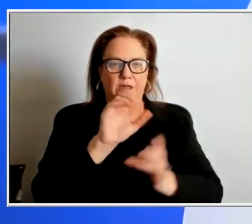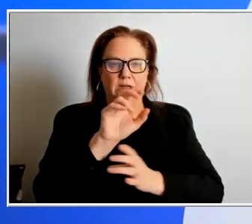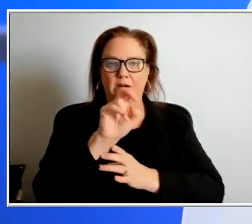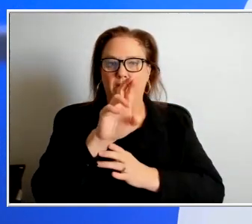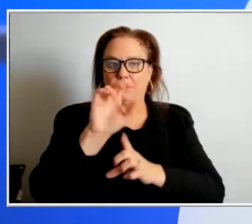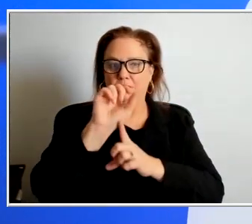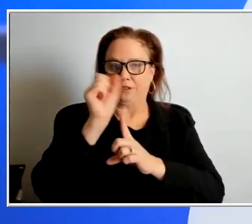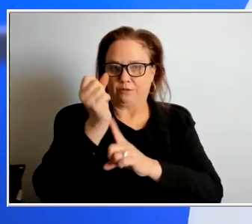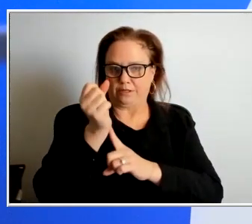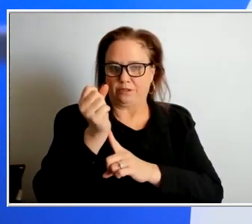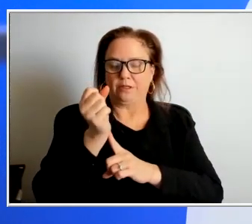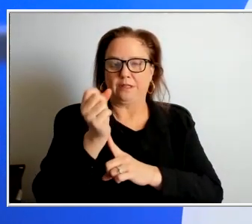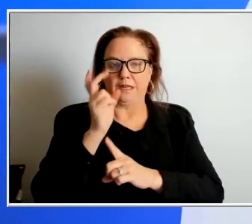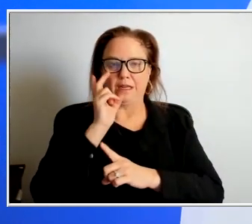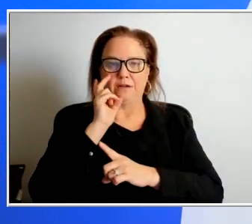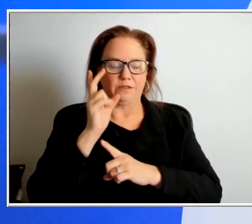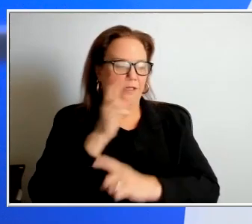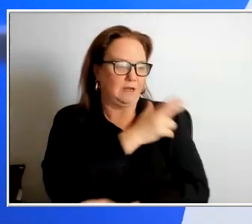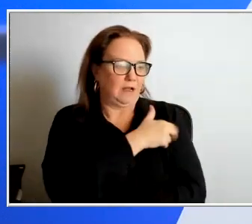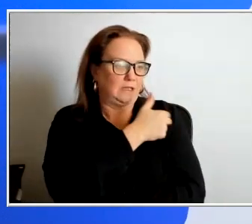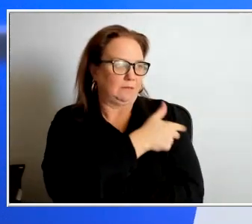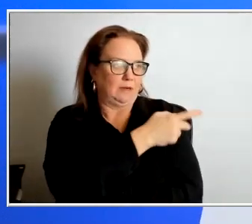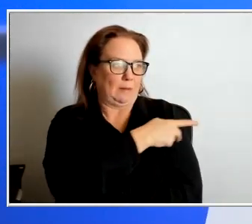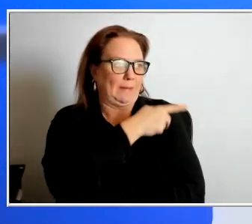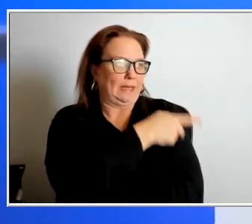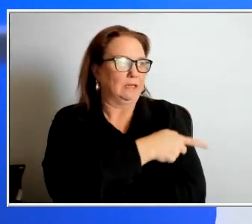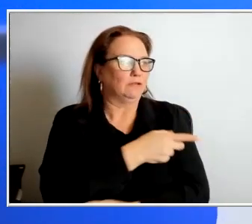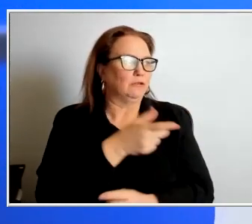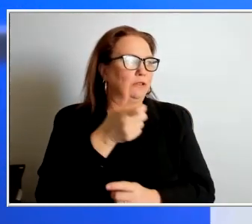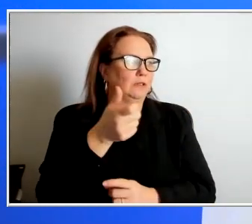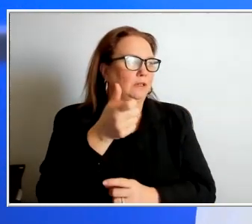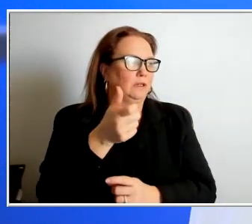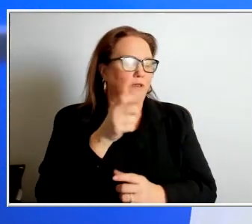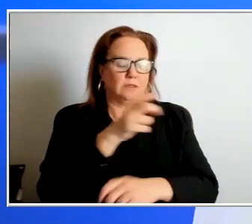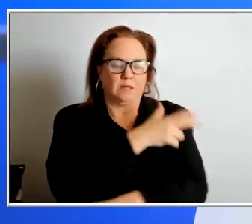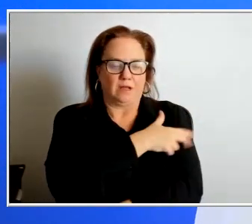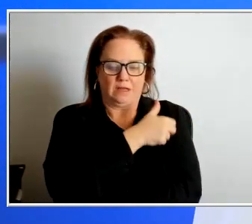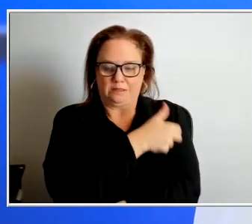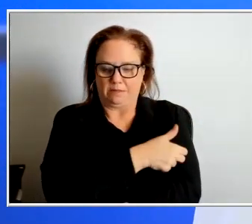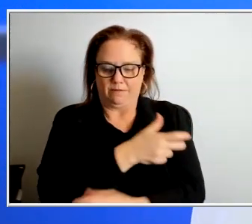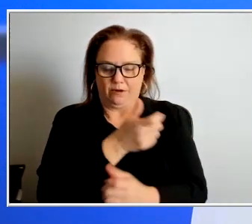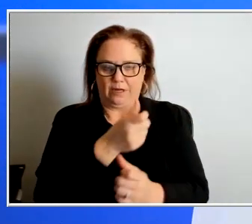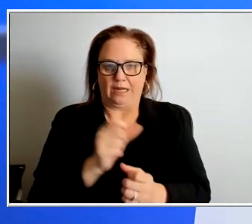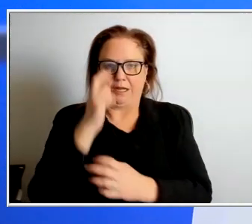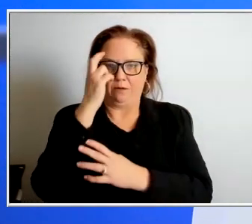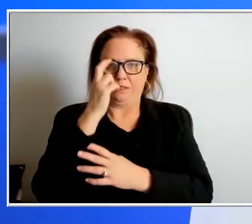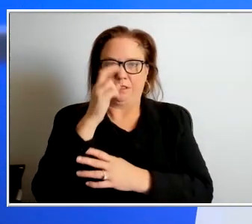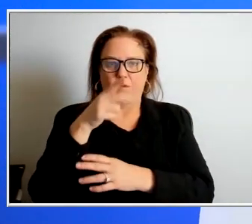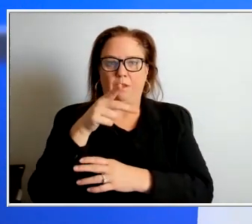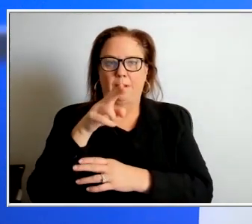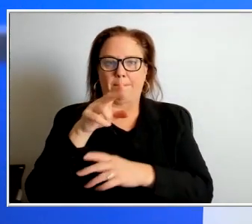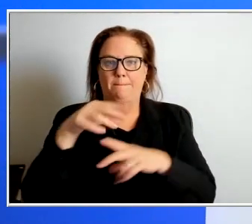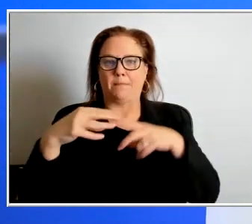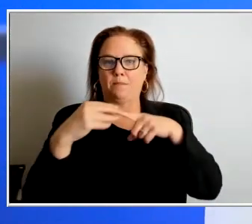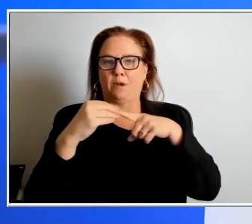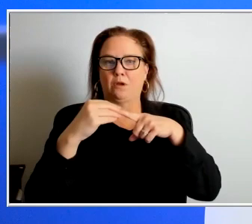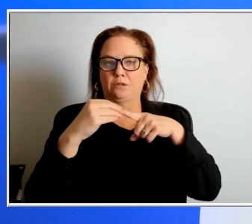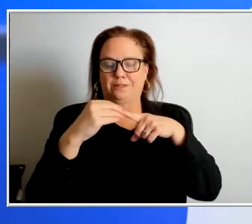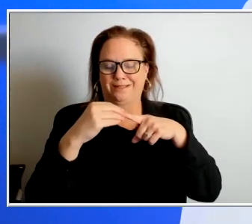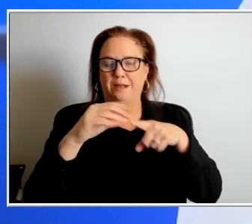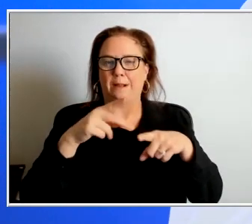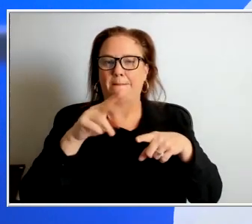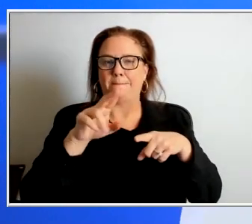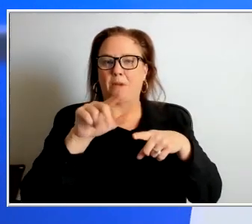just like you'd see in a hospital patient who was in the hospital for any other reason, one of those pulse ox, those little finger